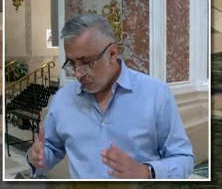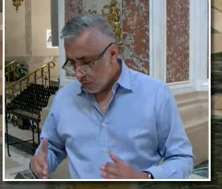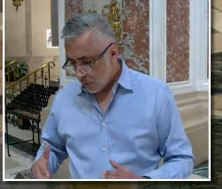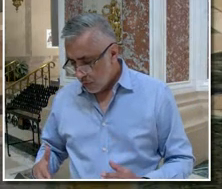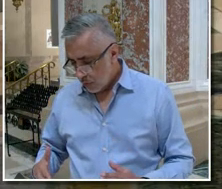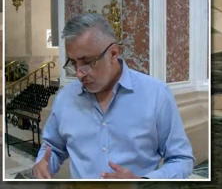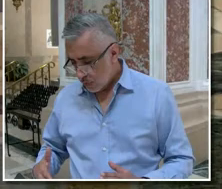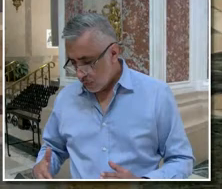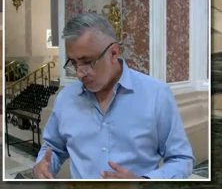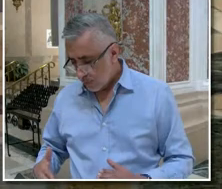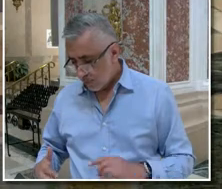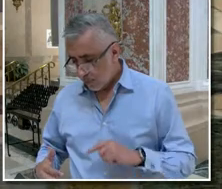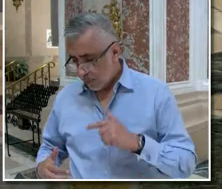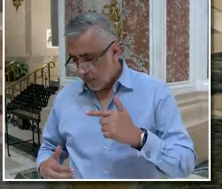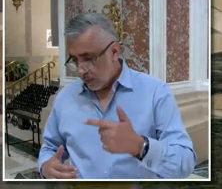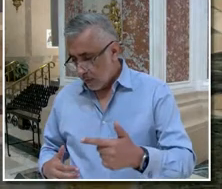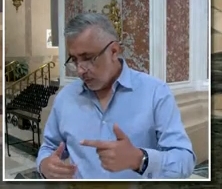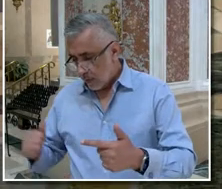persecutors.